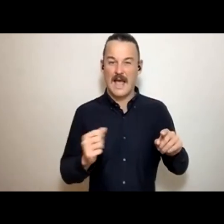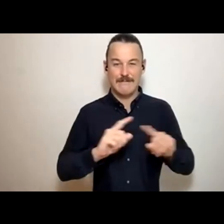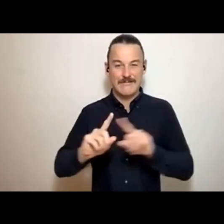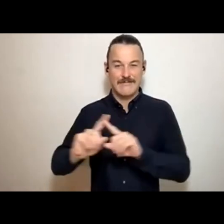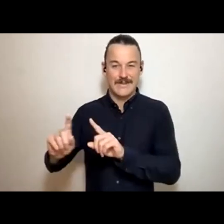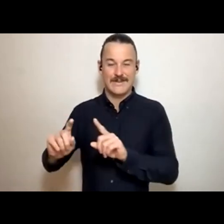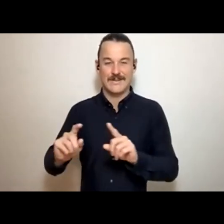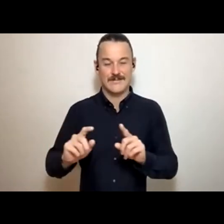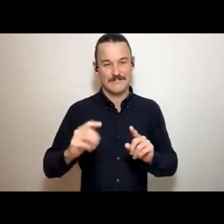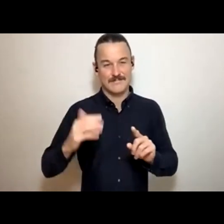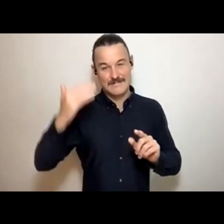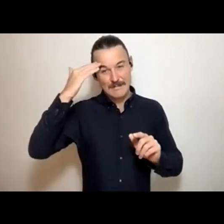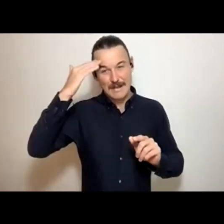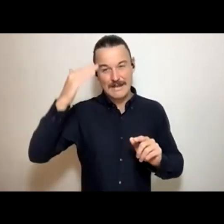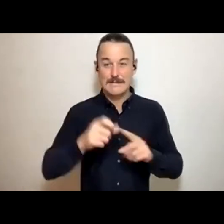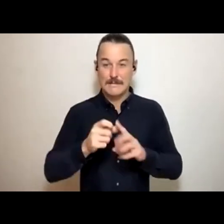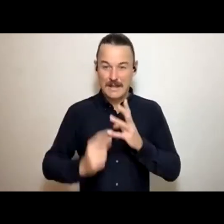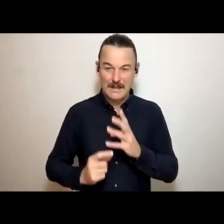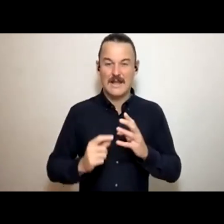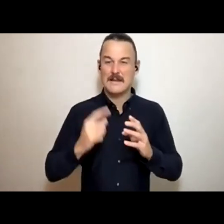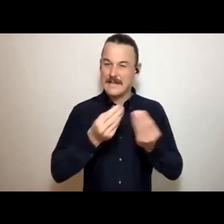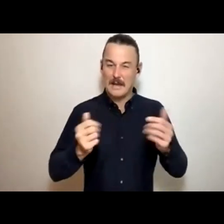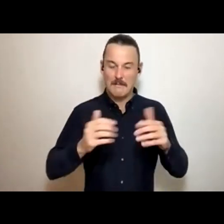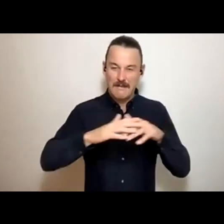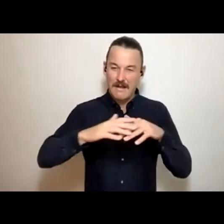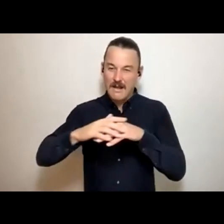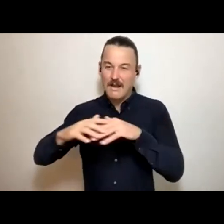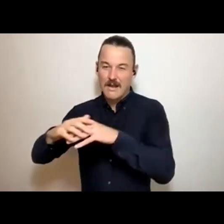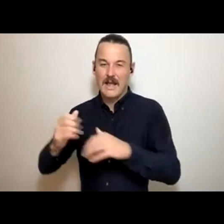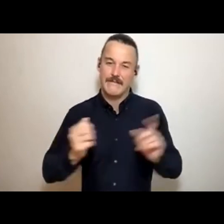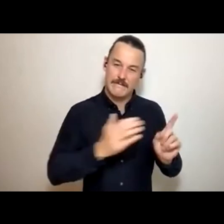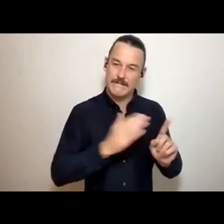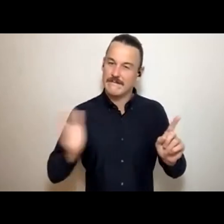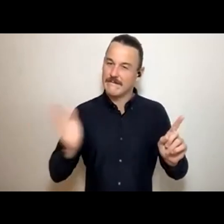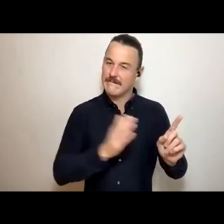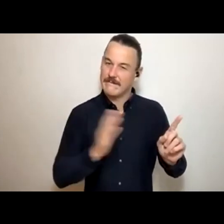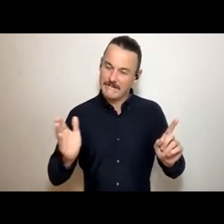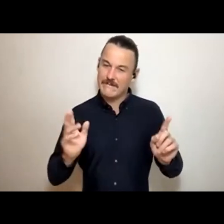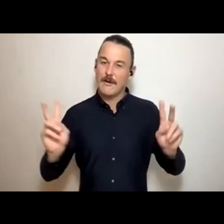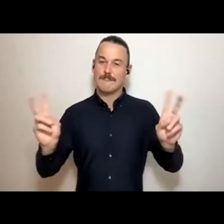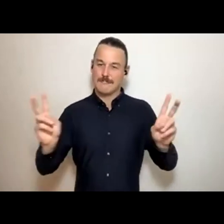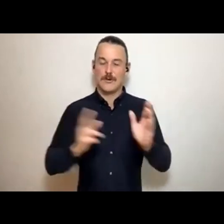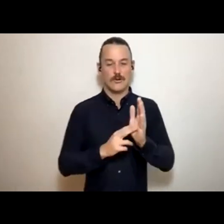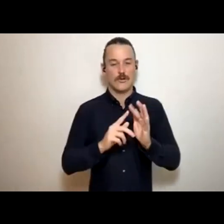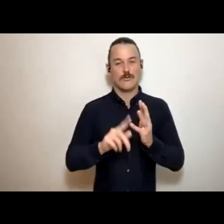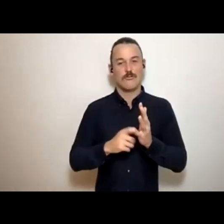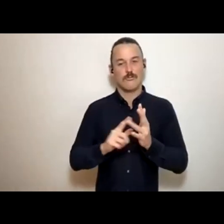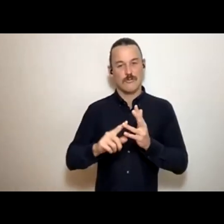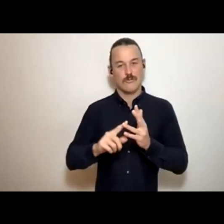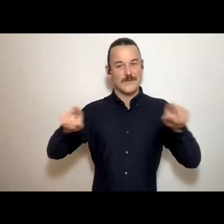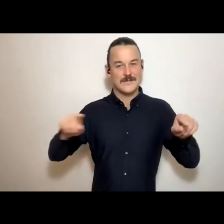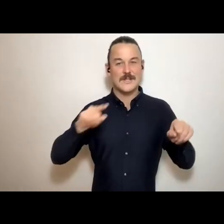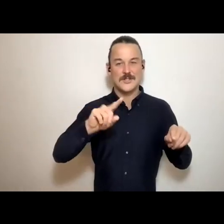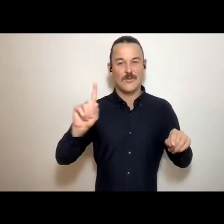for an emergent new social movement based on neurological diversity. She now identifies as an elder of the neurodiversity movement